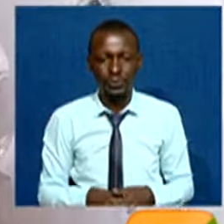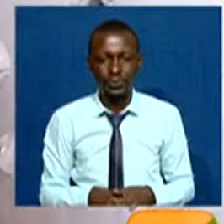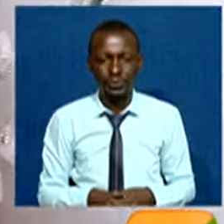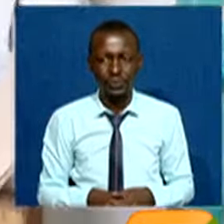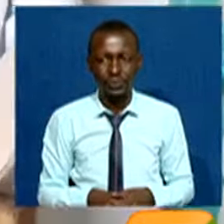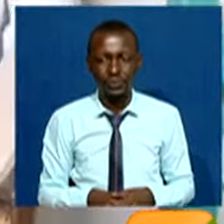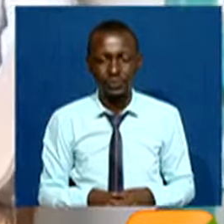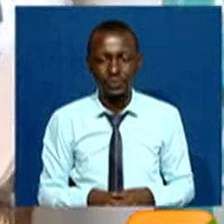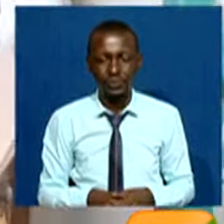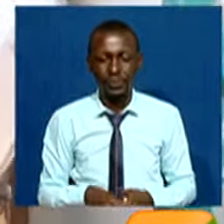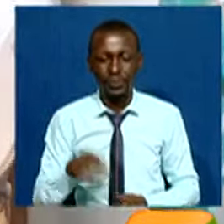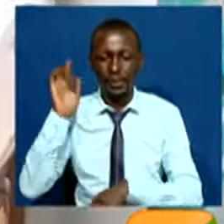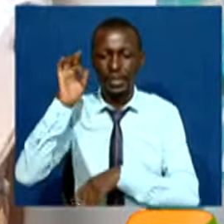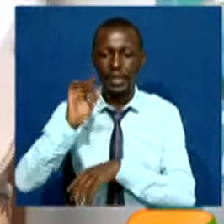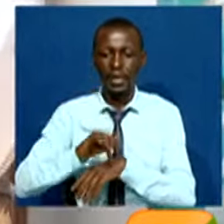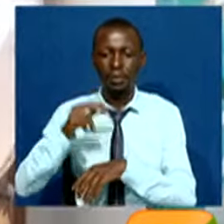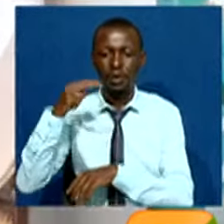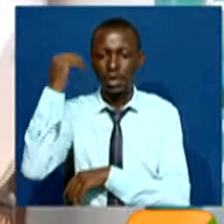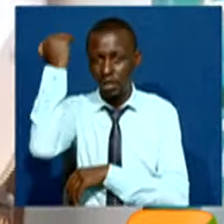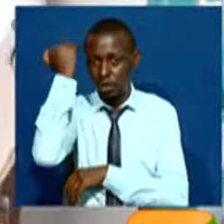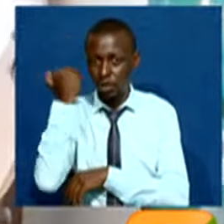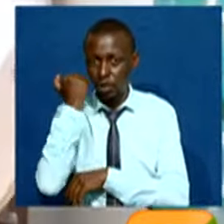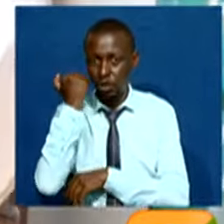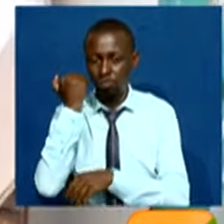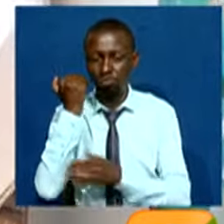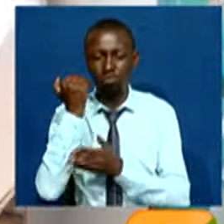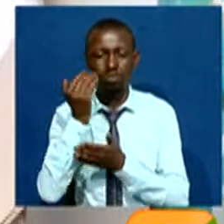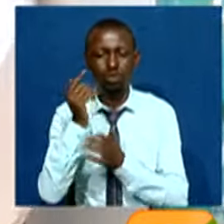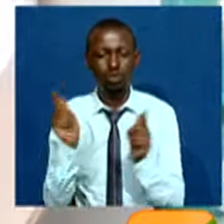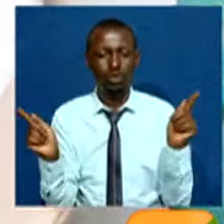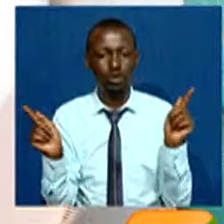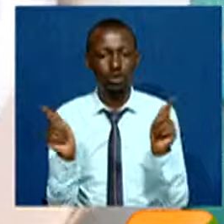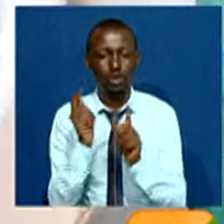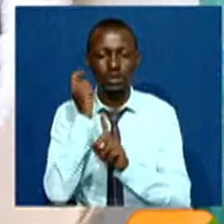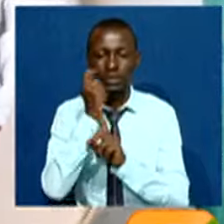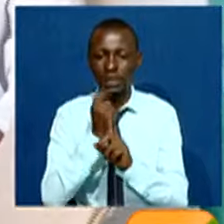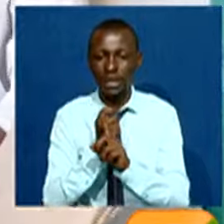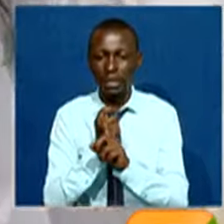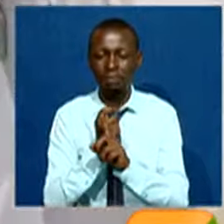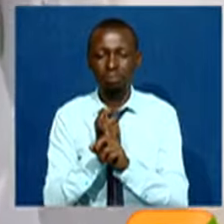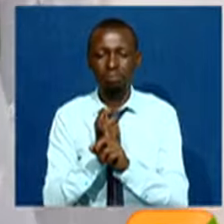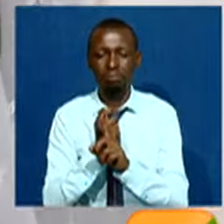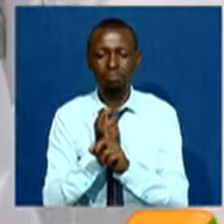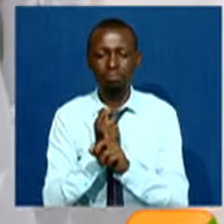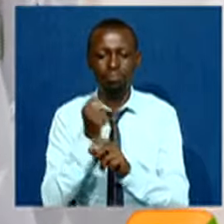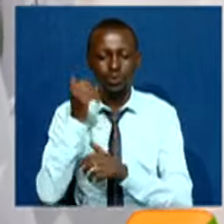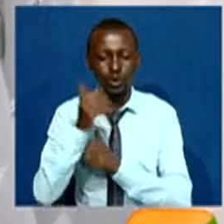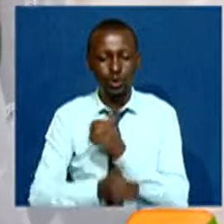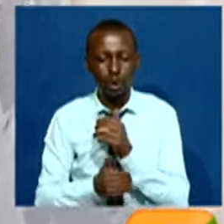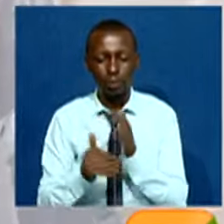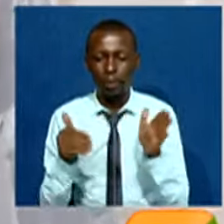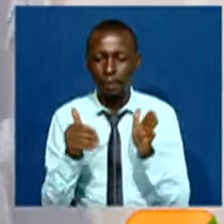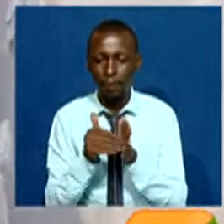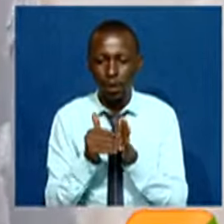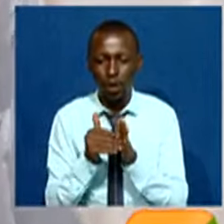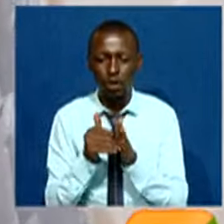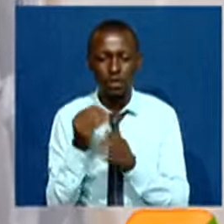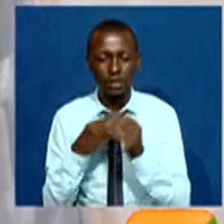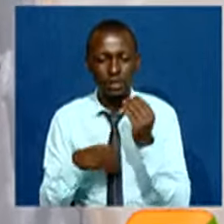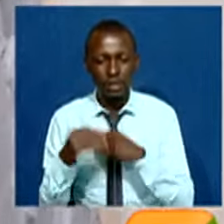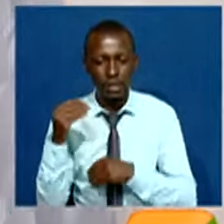The High Court in Embu temporarily suspended executive orders banning the sale, distribution and consumption of Muguka in